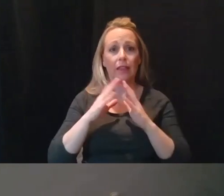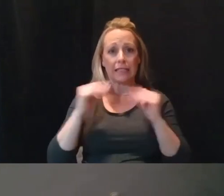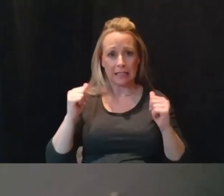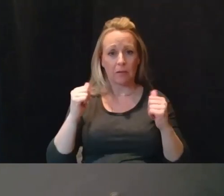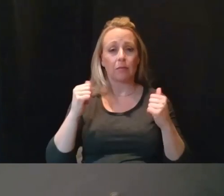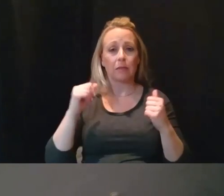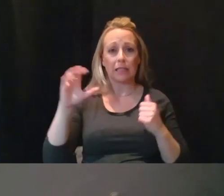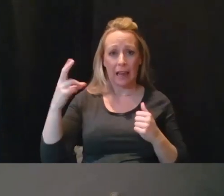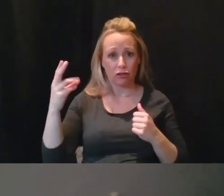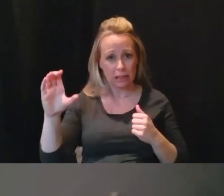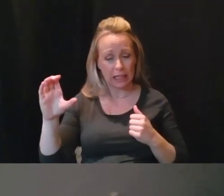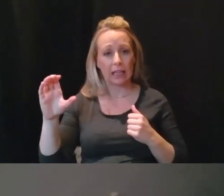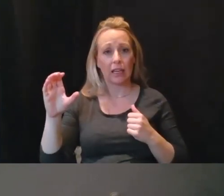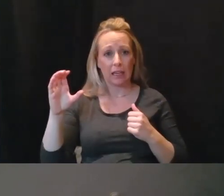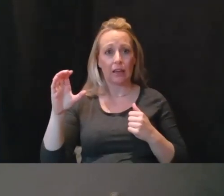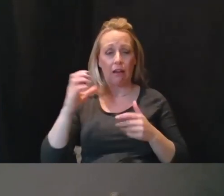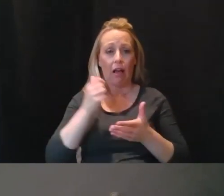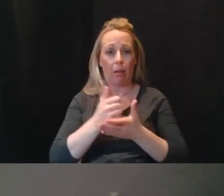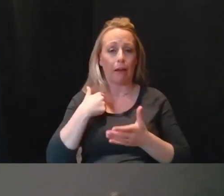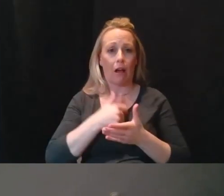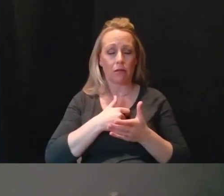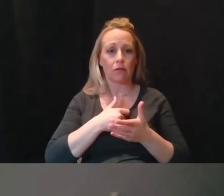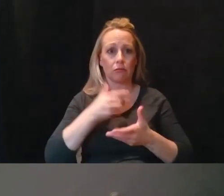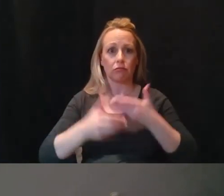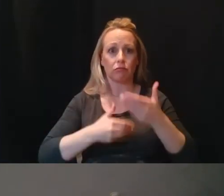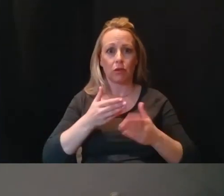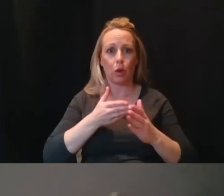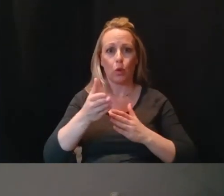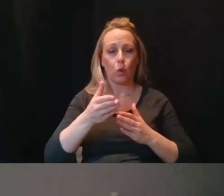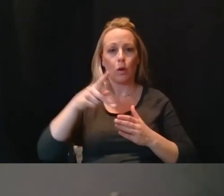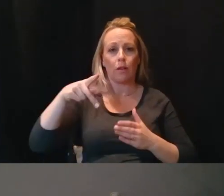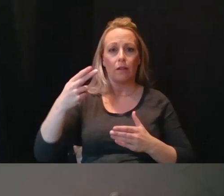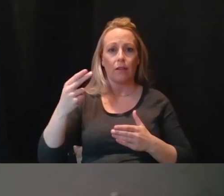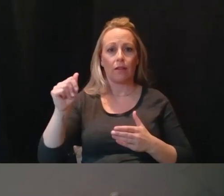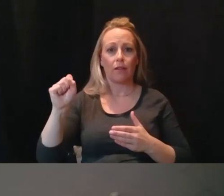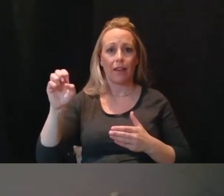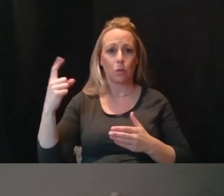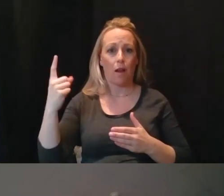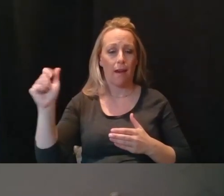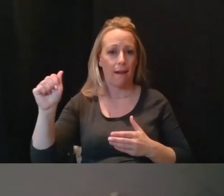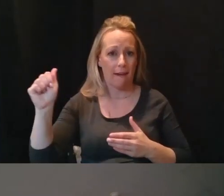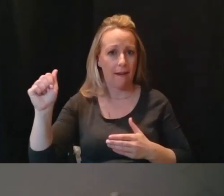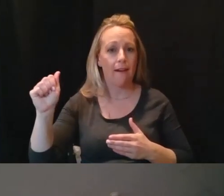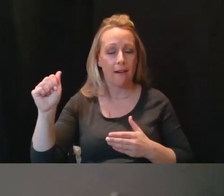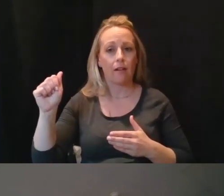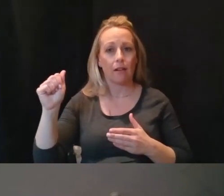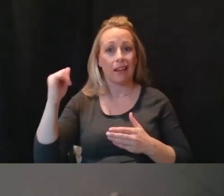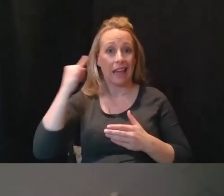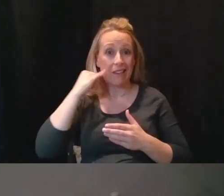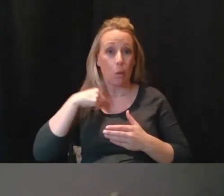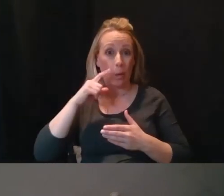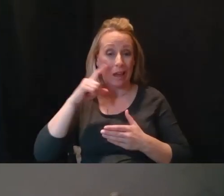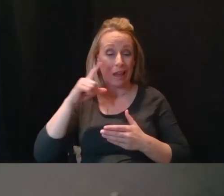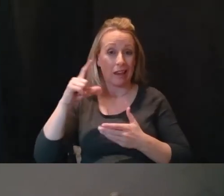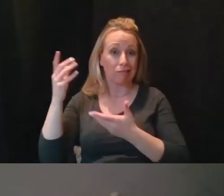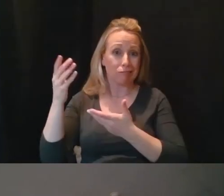CHC as we're moving through phase 1A. If the vaccine supply continues To be small will move